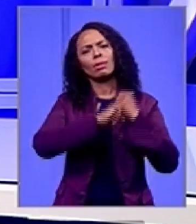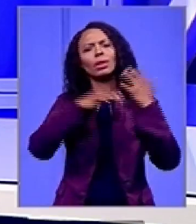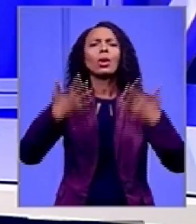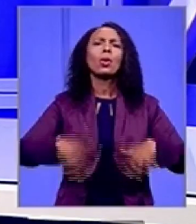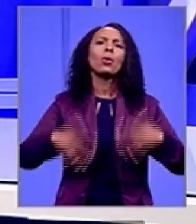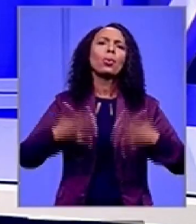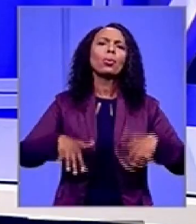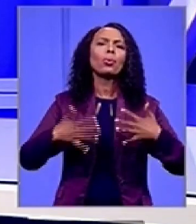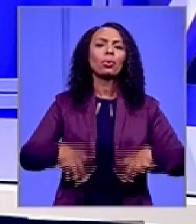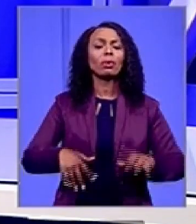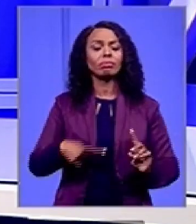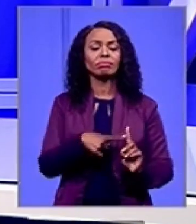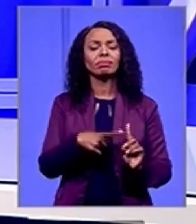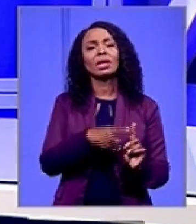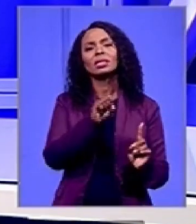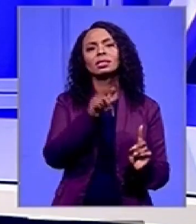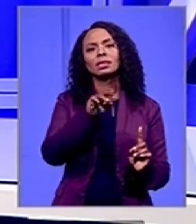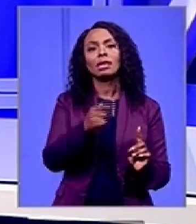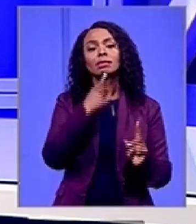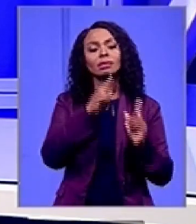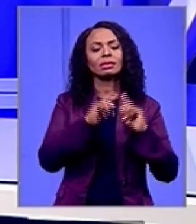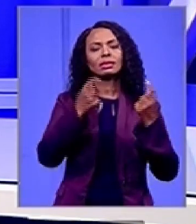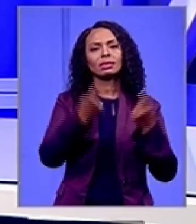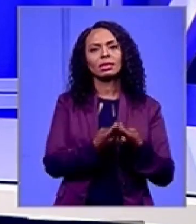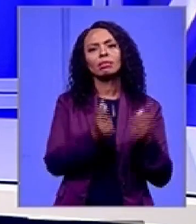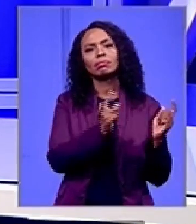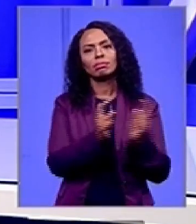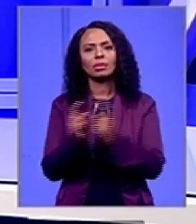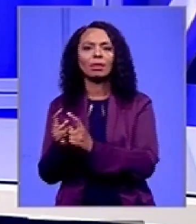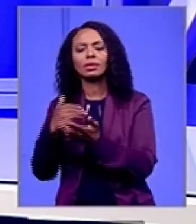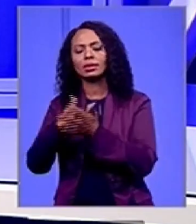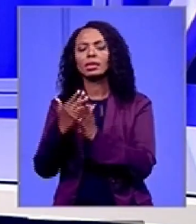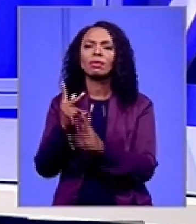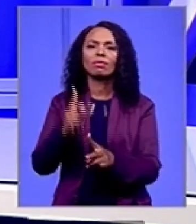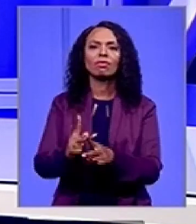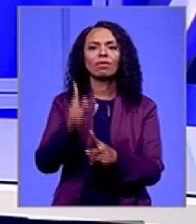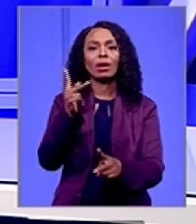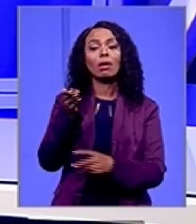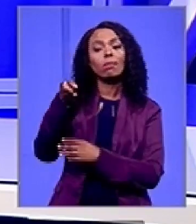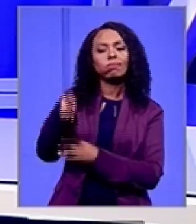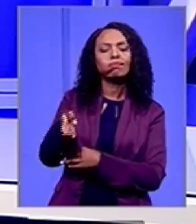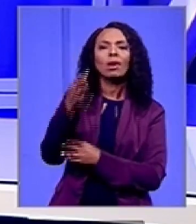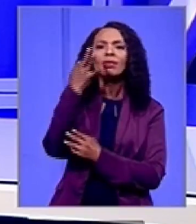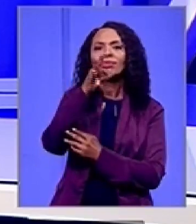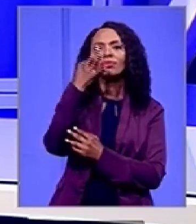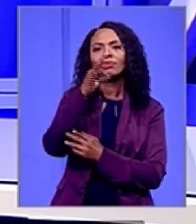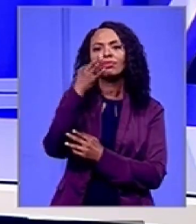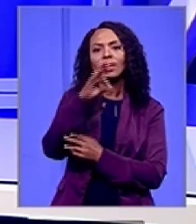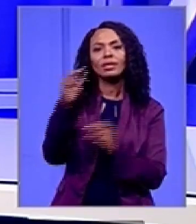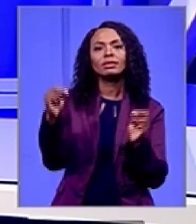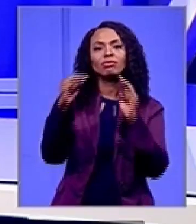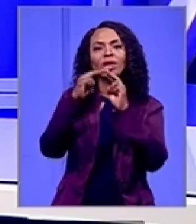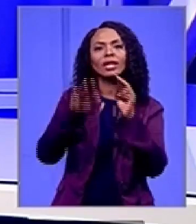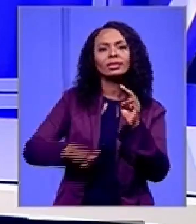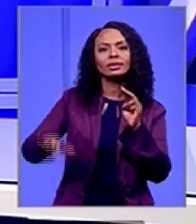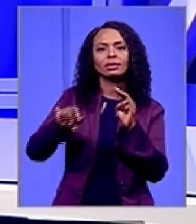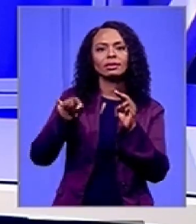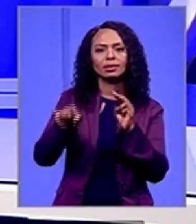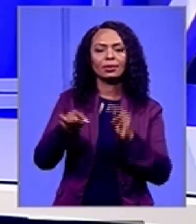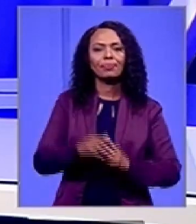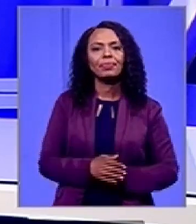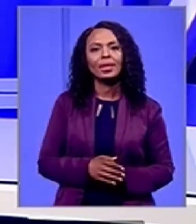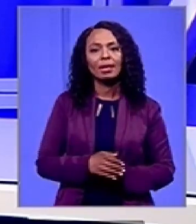gae. Kolisi a re setlhopha se tlile go tshameka se ka makgaolakgang a sejana sa lefatshe sa rugby kwa Paris kwa